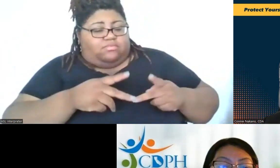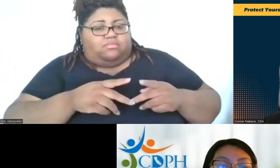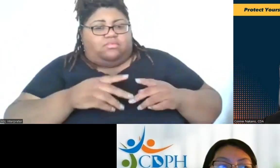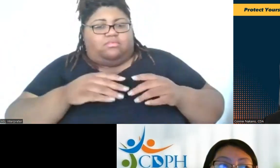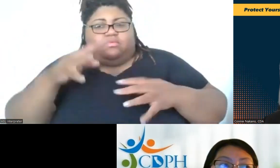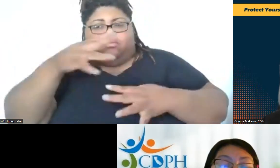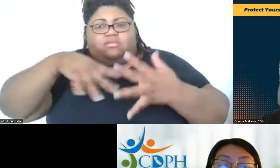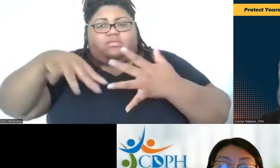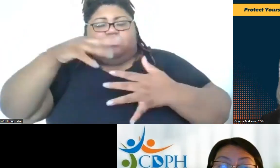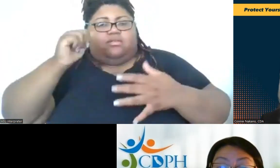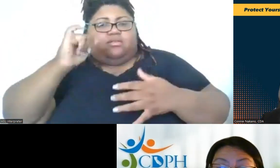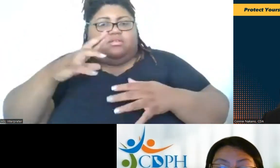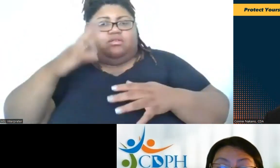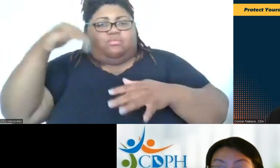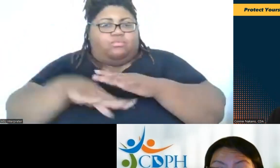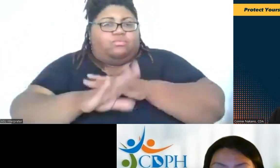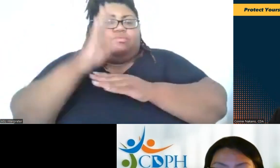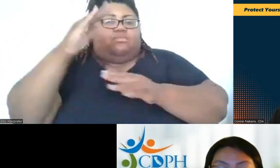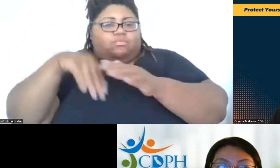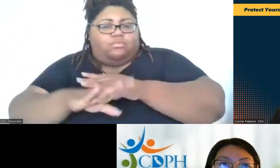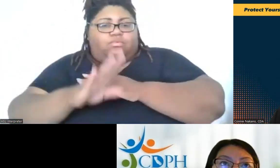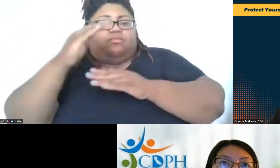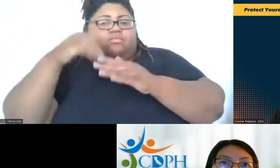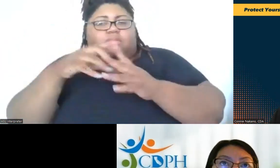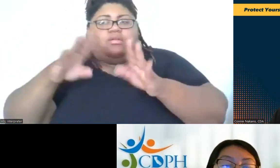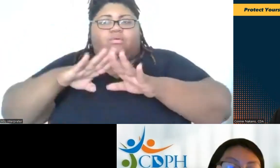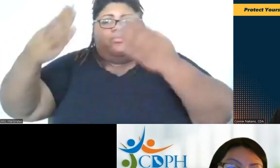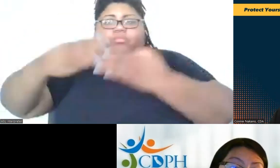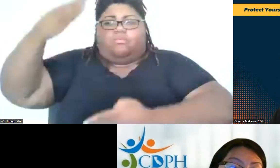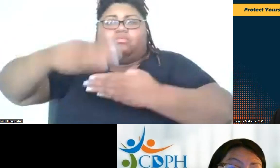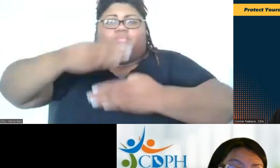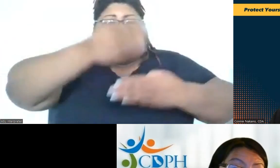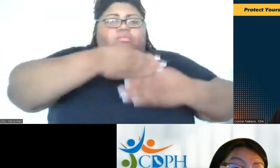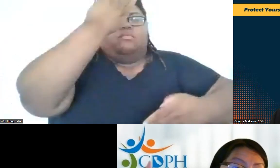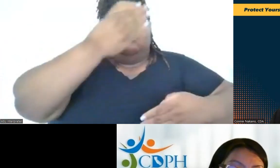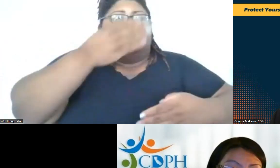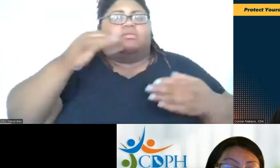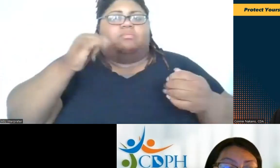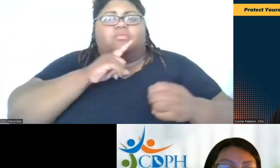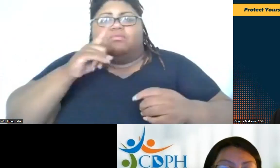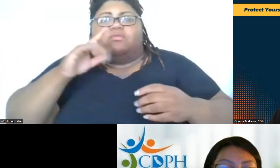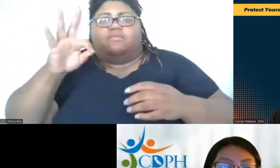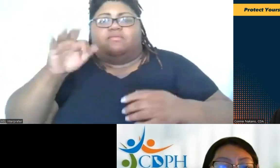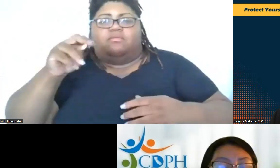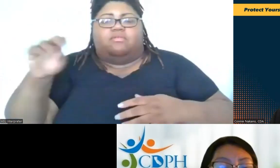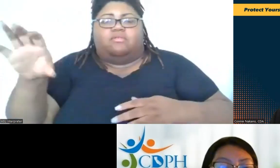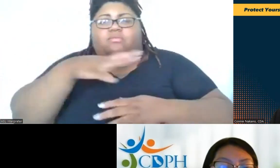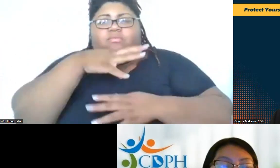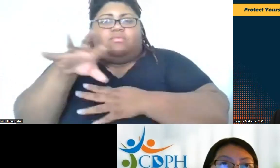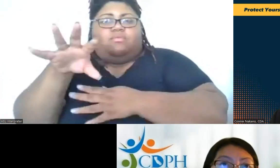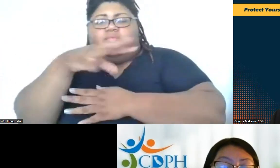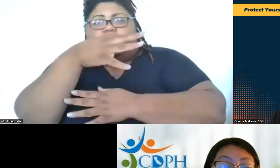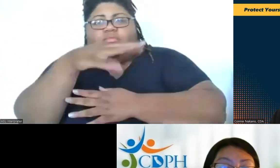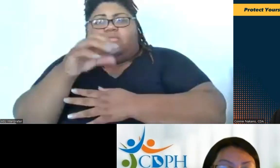safe, having portable HEPA filters, making sure that fans are on to circulate the air. So these are all ways